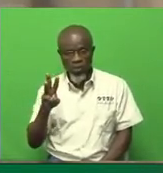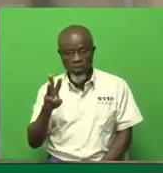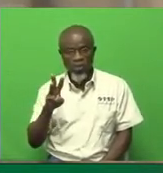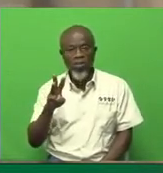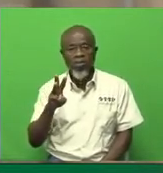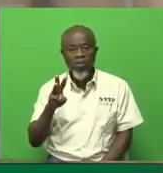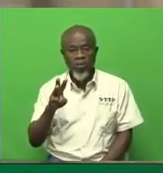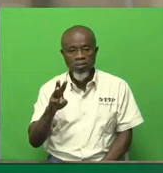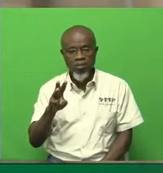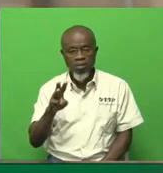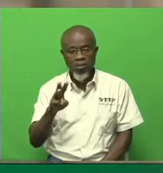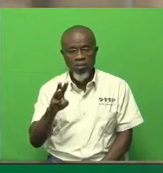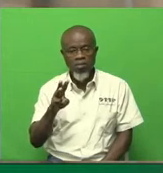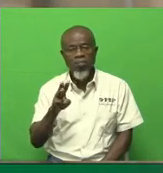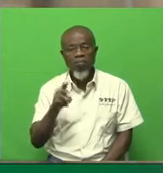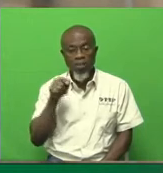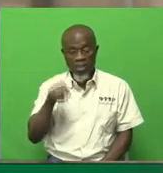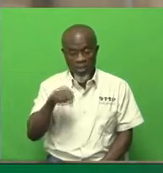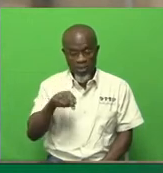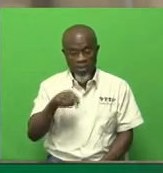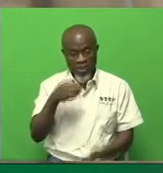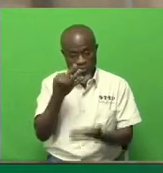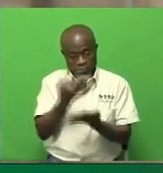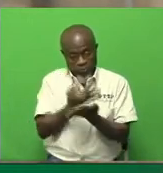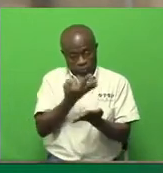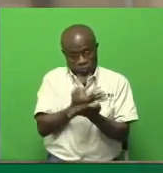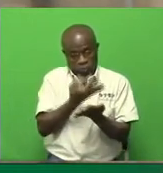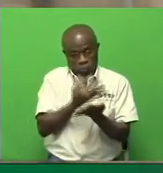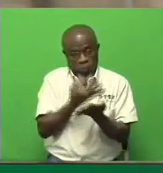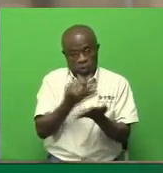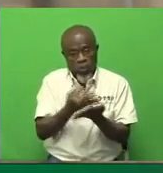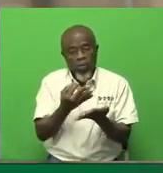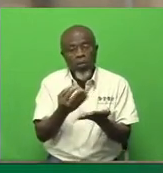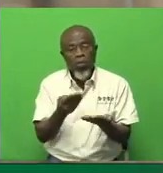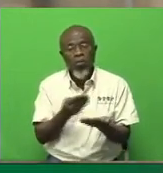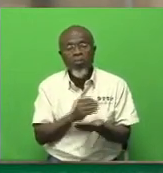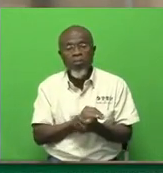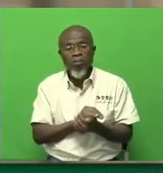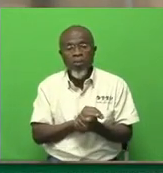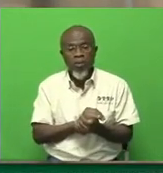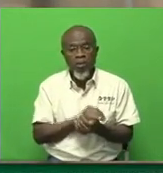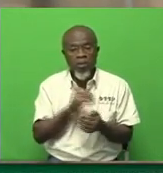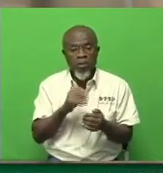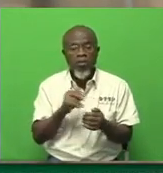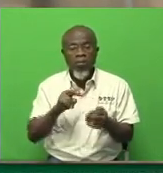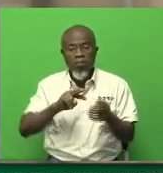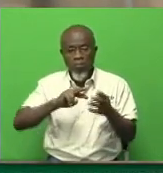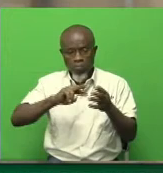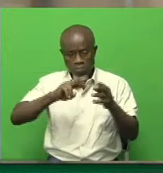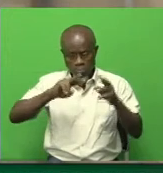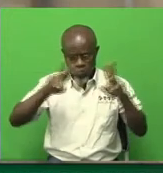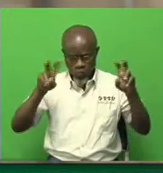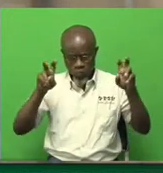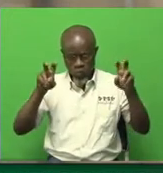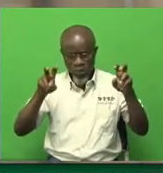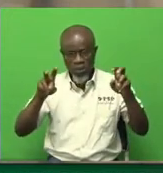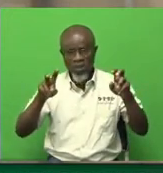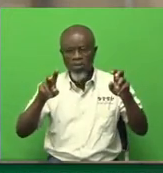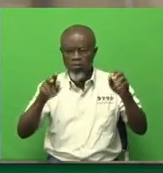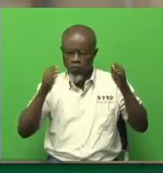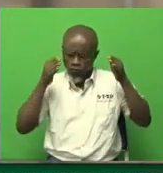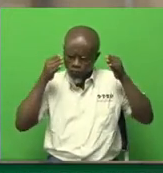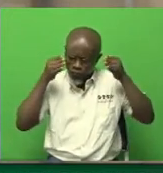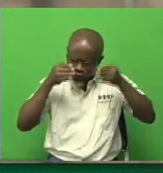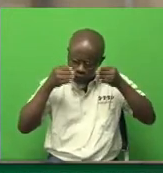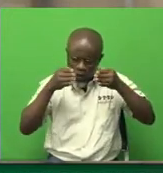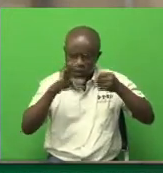Trinidad and Tobago this fiscal package themed tenacity and stability in the face